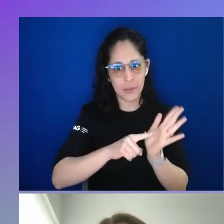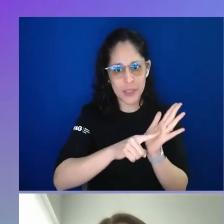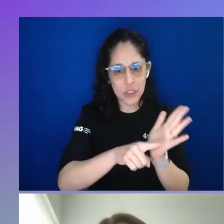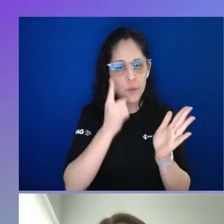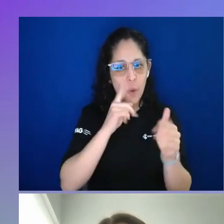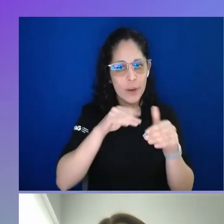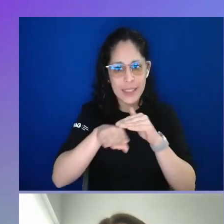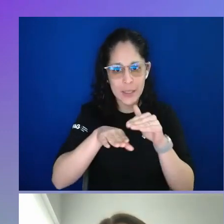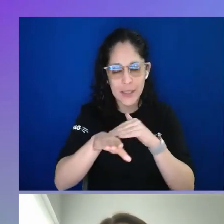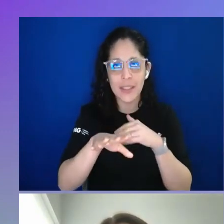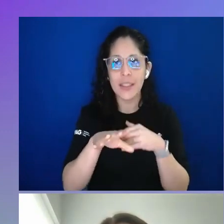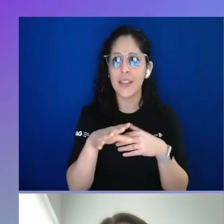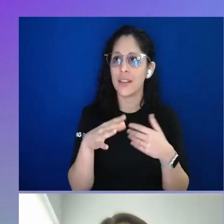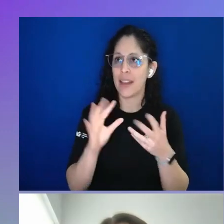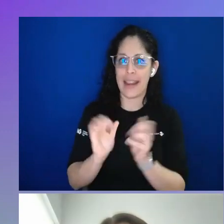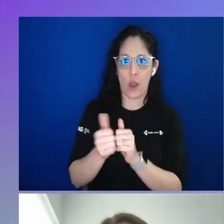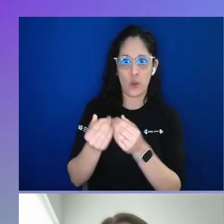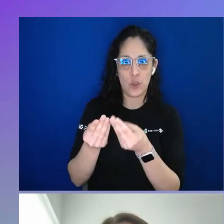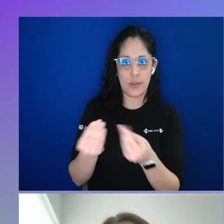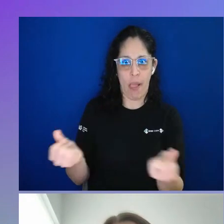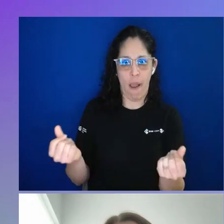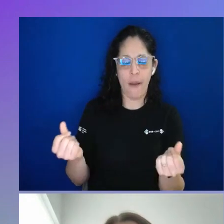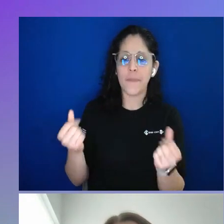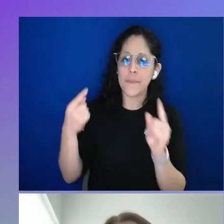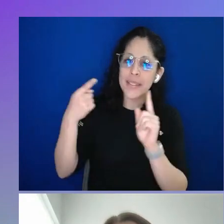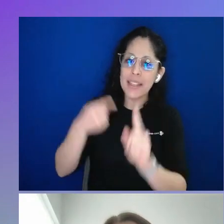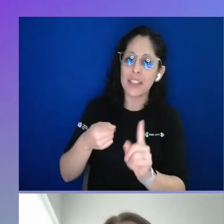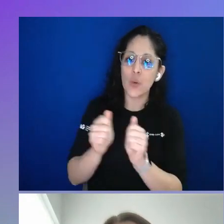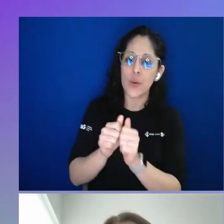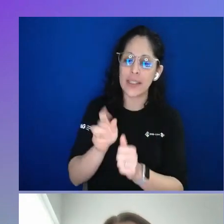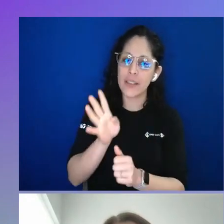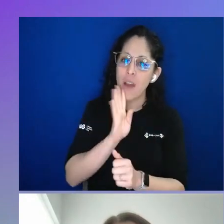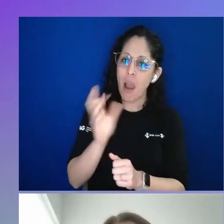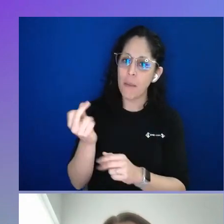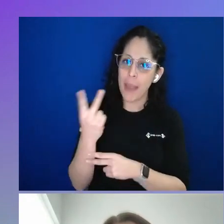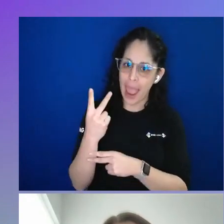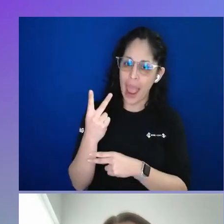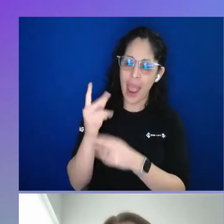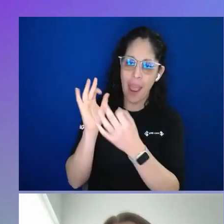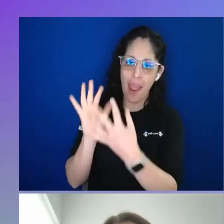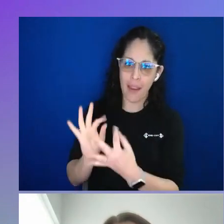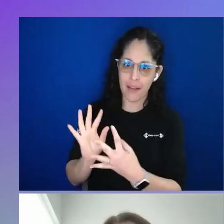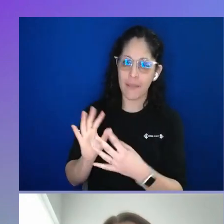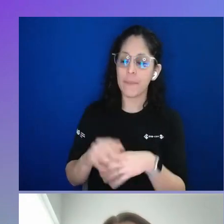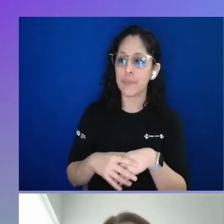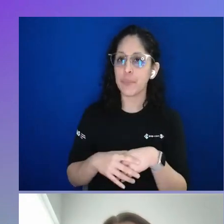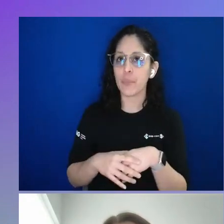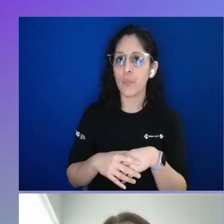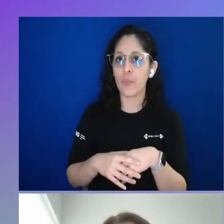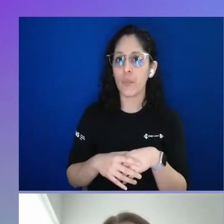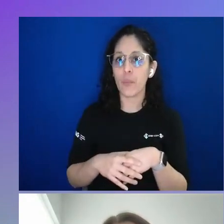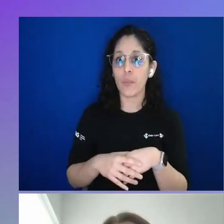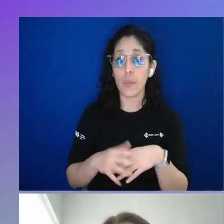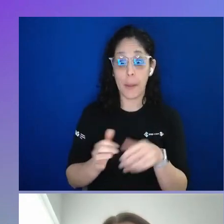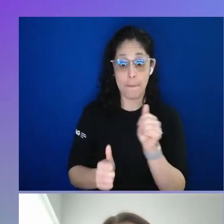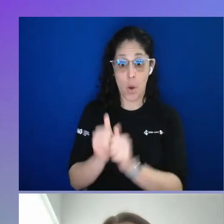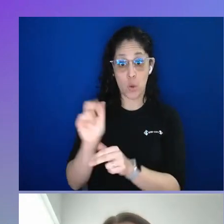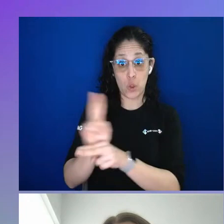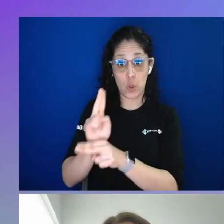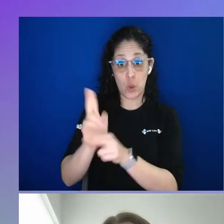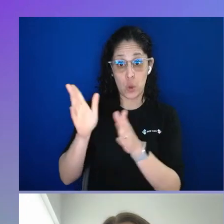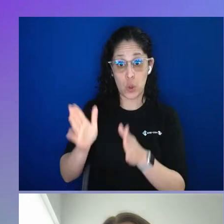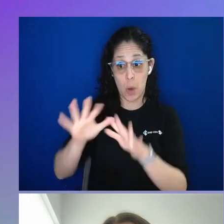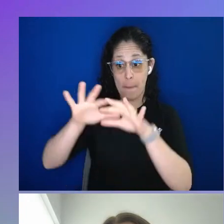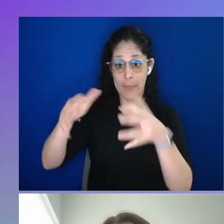into specifically talkback. And we also found that a large portion of our user base are